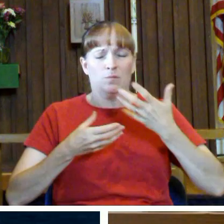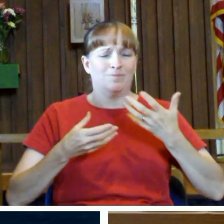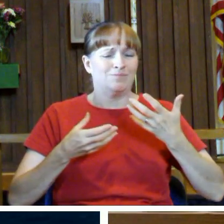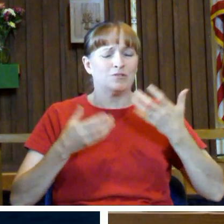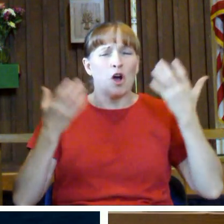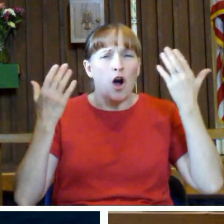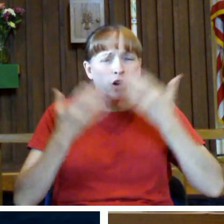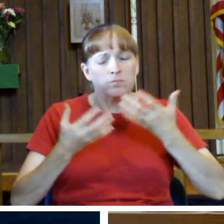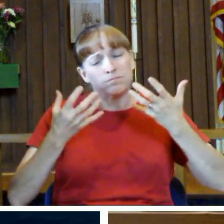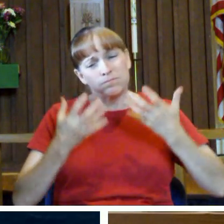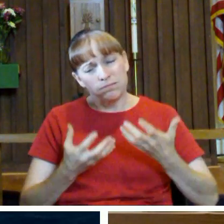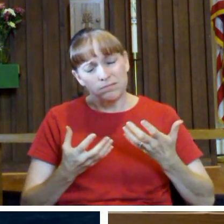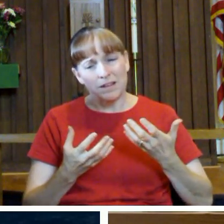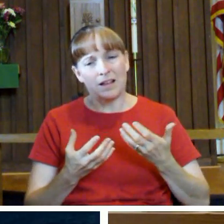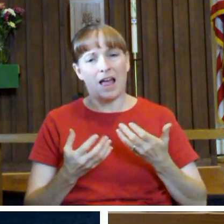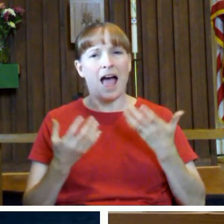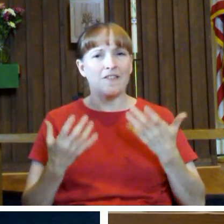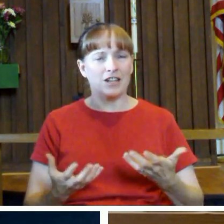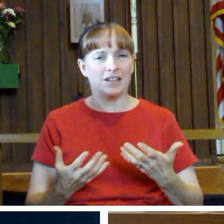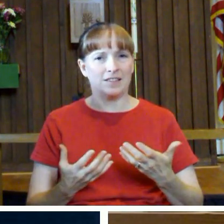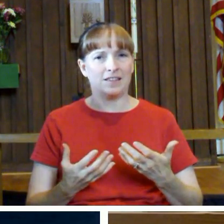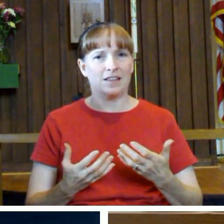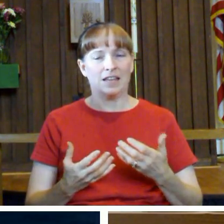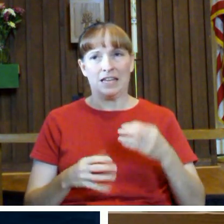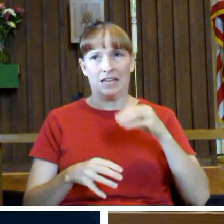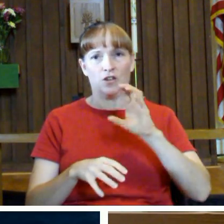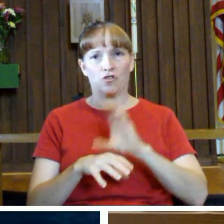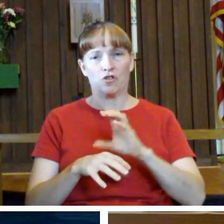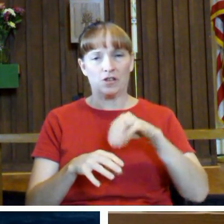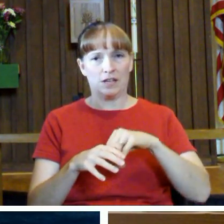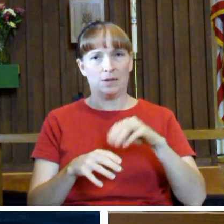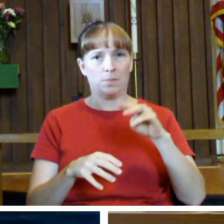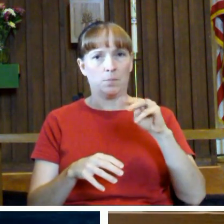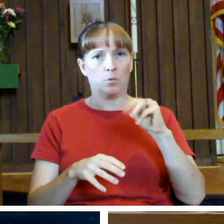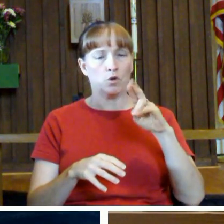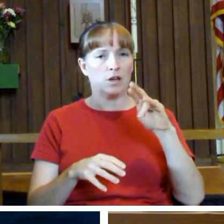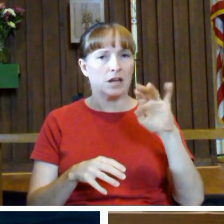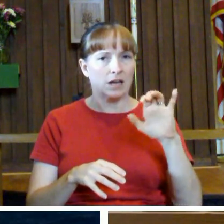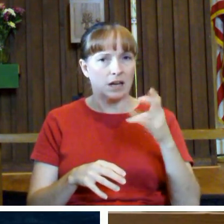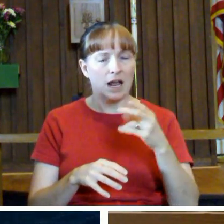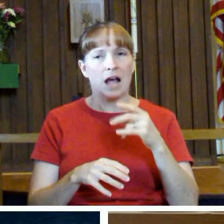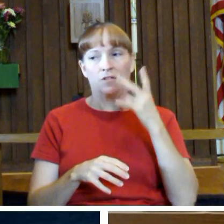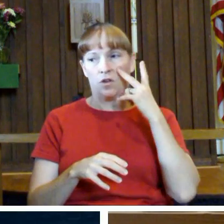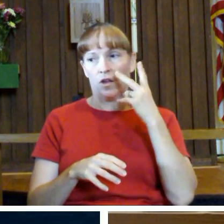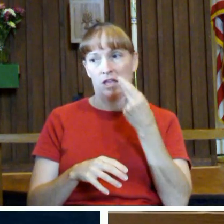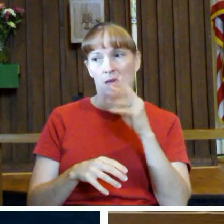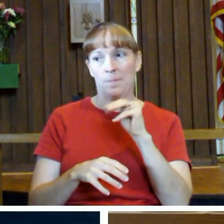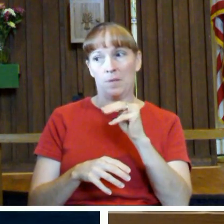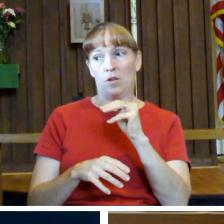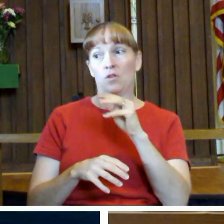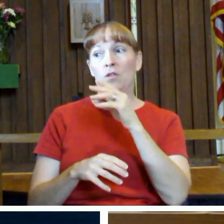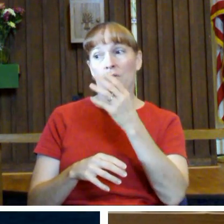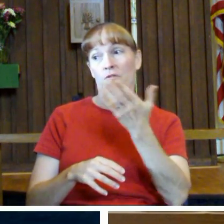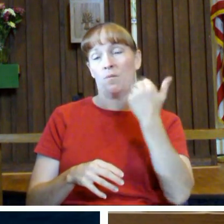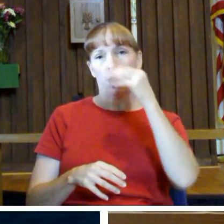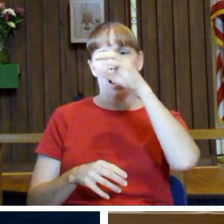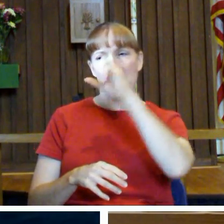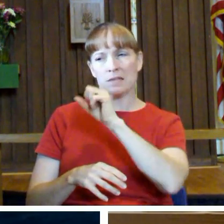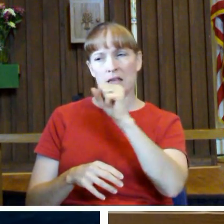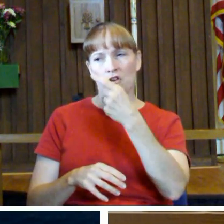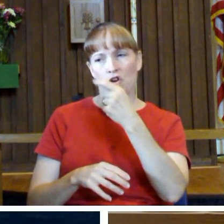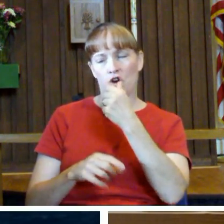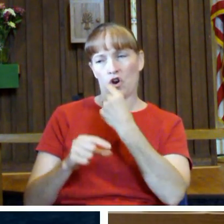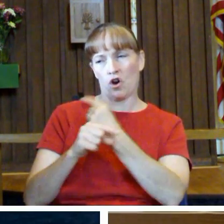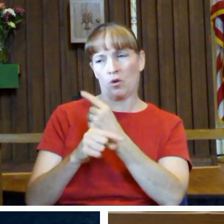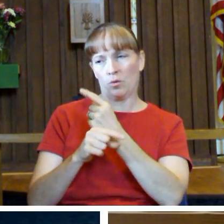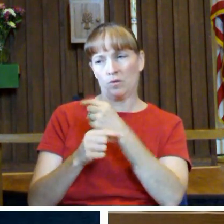land. It was at a church service in Munich that I saw him, the former SS guard, who had